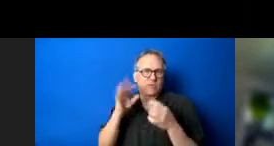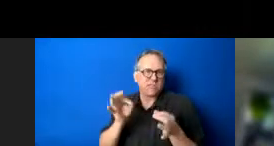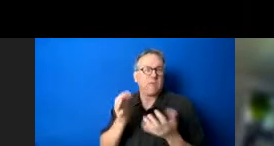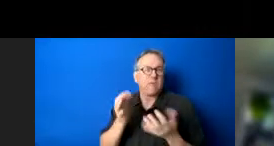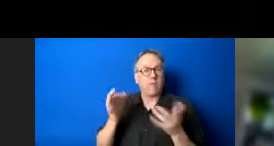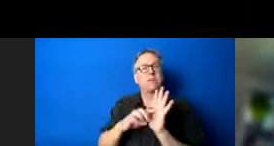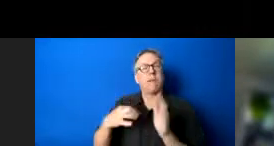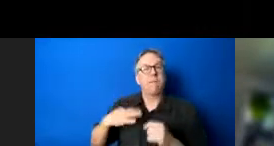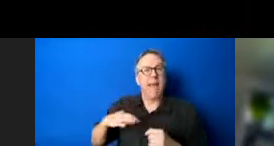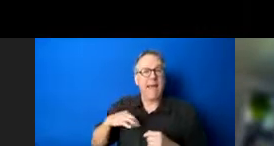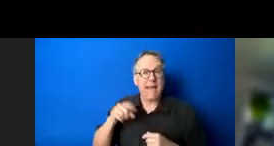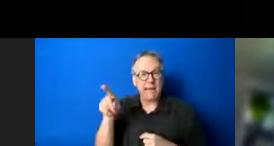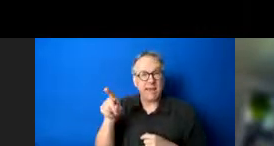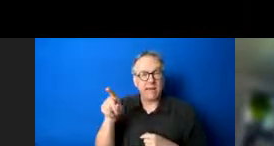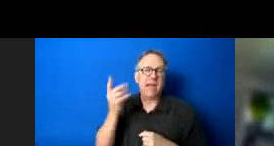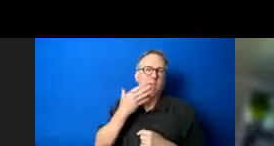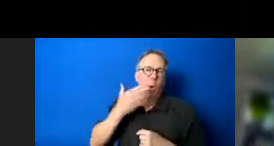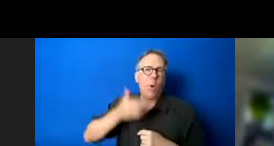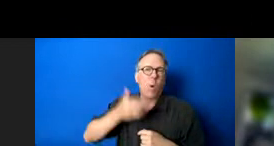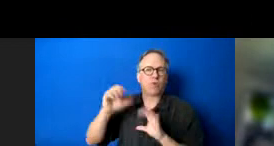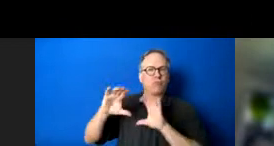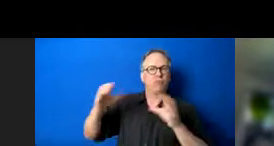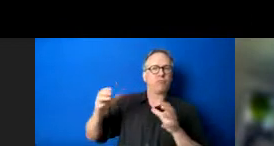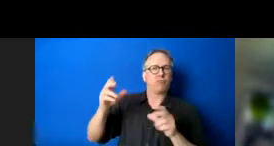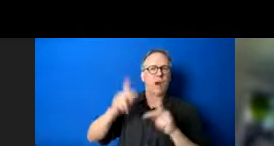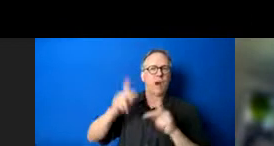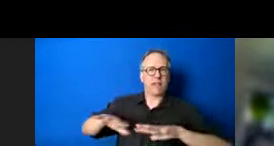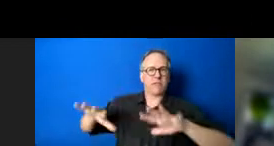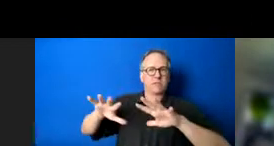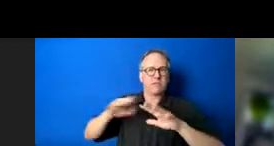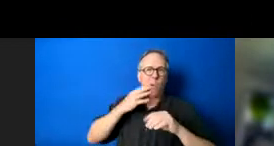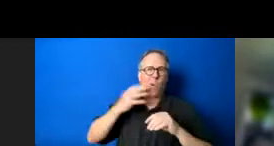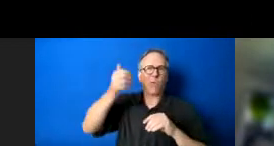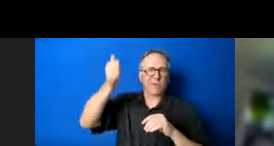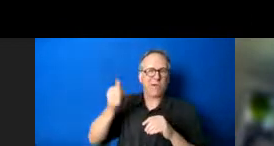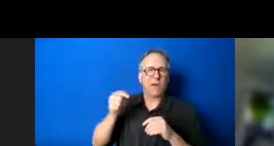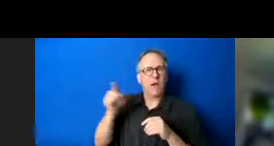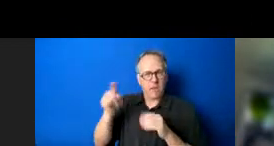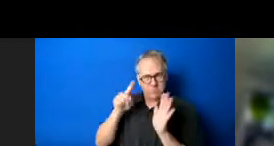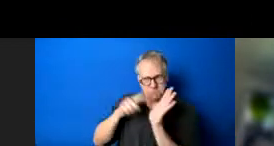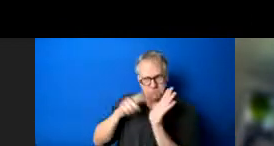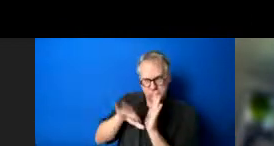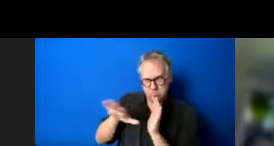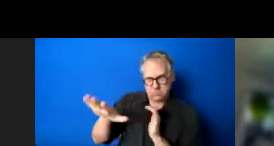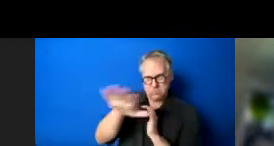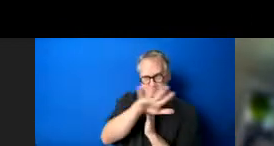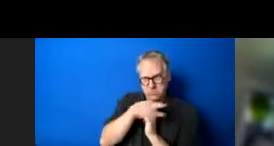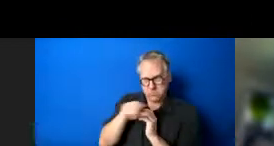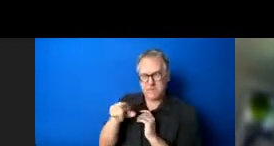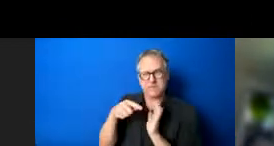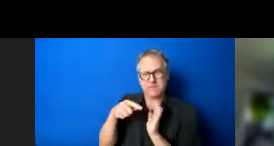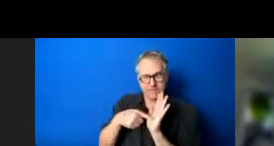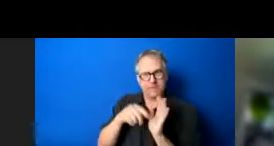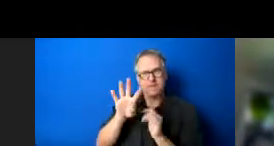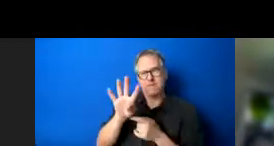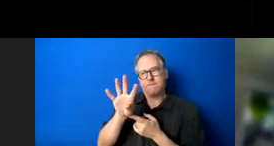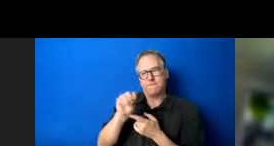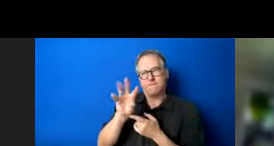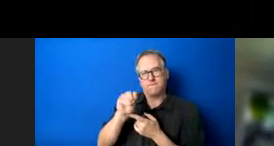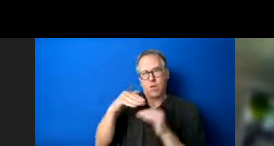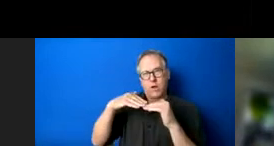they have an older population and they have looked at this in their population and said that anyone 40 years